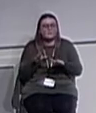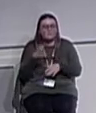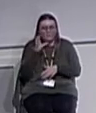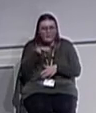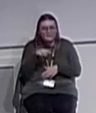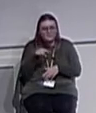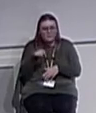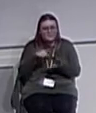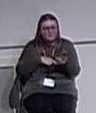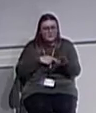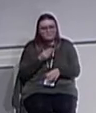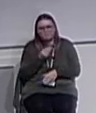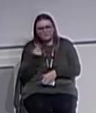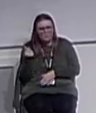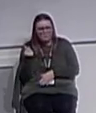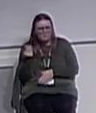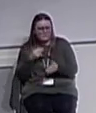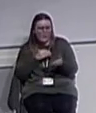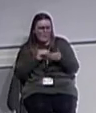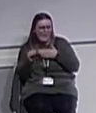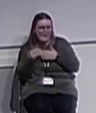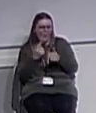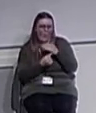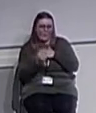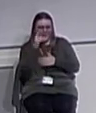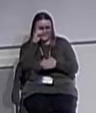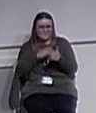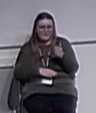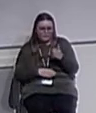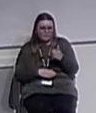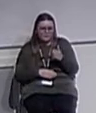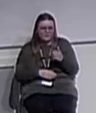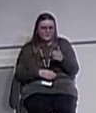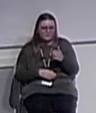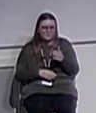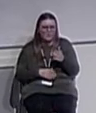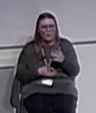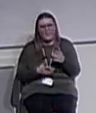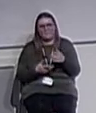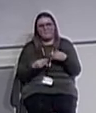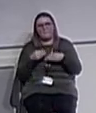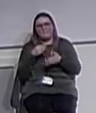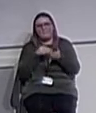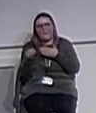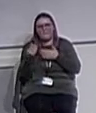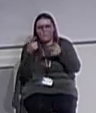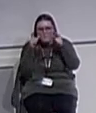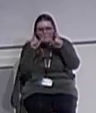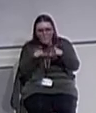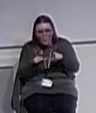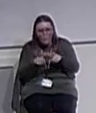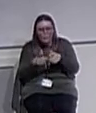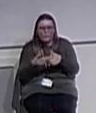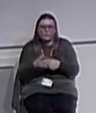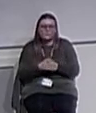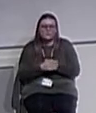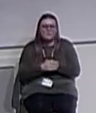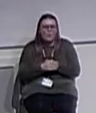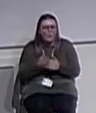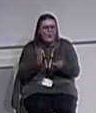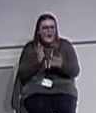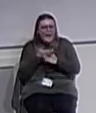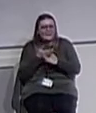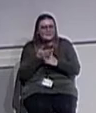the placements don't pay. It's for the experience only, or it's just board and lodgings or something like that. So, you would still get access to student